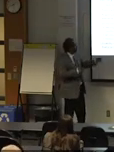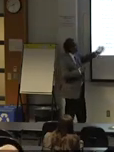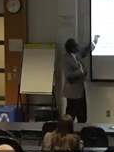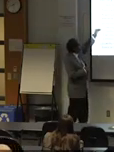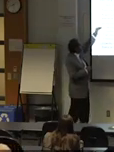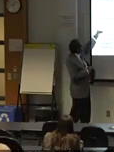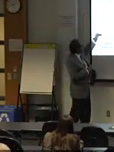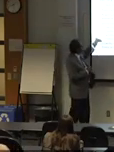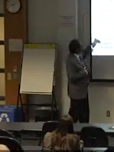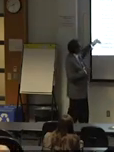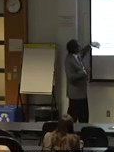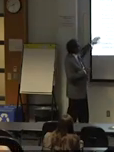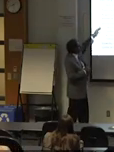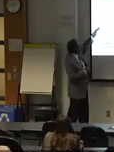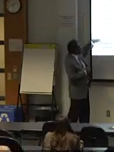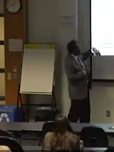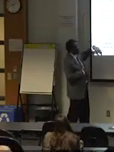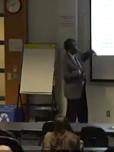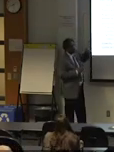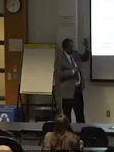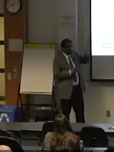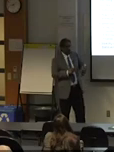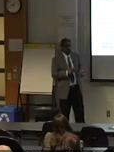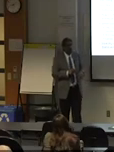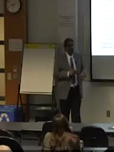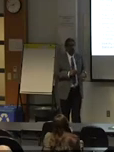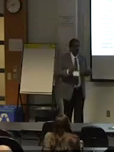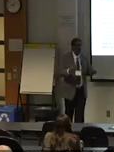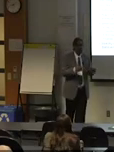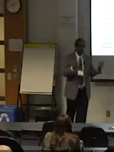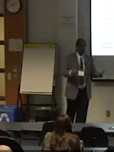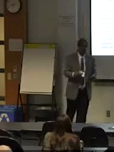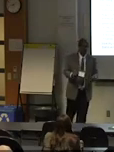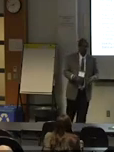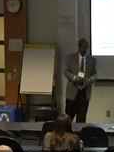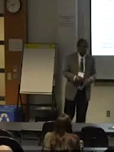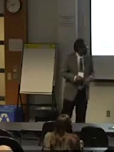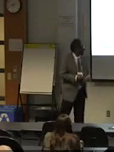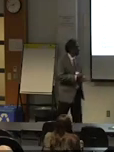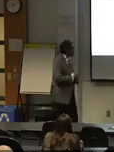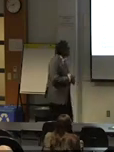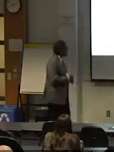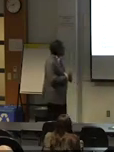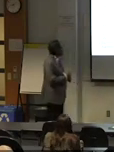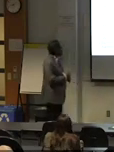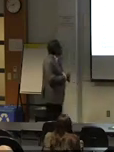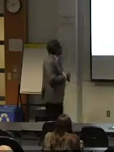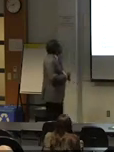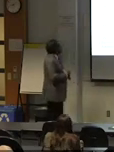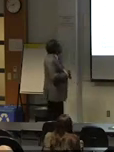going to a park. There's these four stages, and we kind of covered off all four of those stages. We had questions that tried to address all four of those